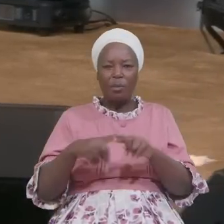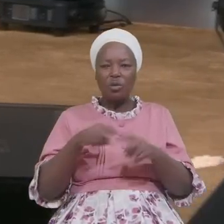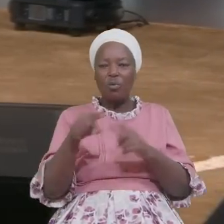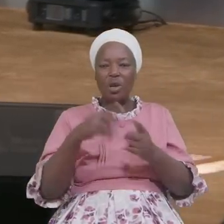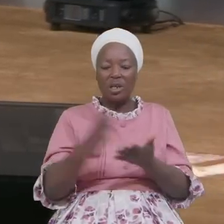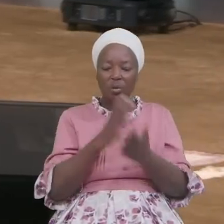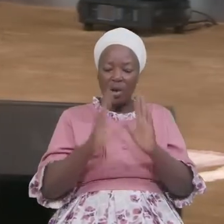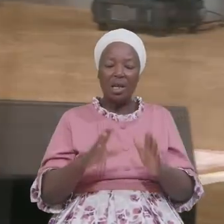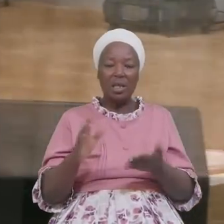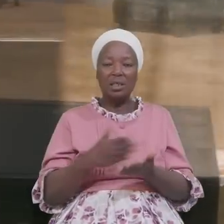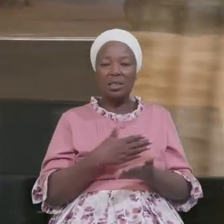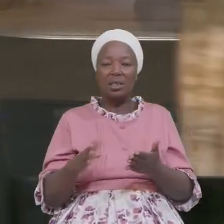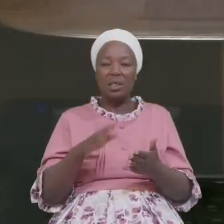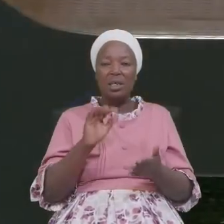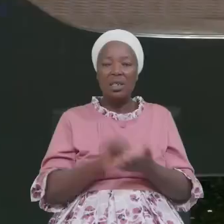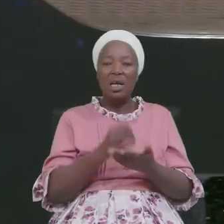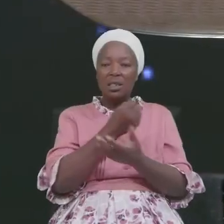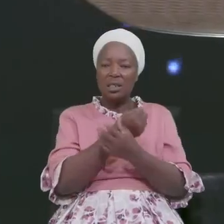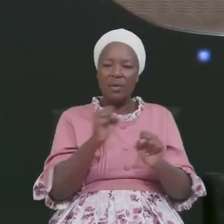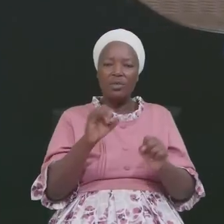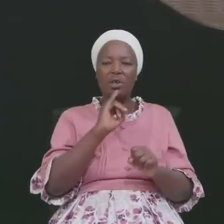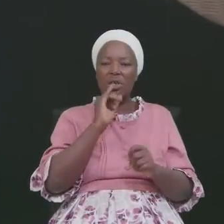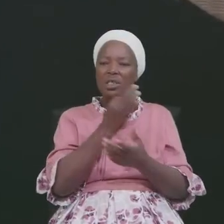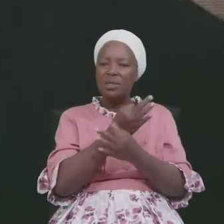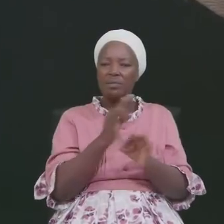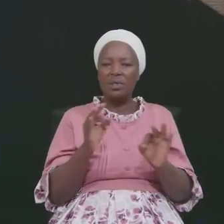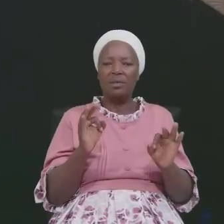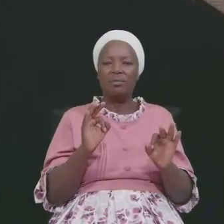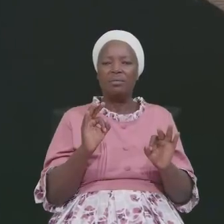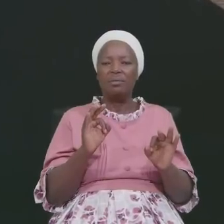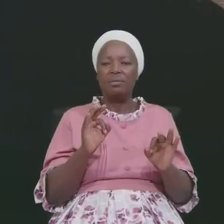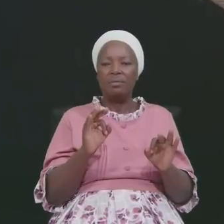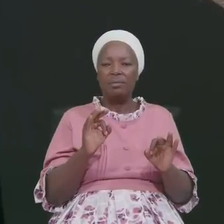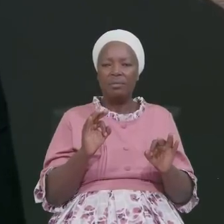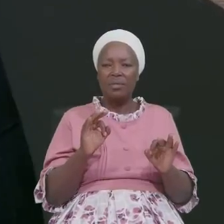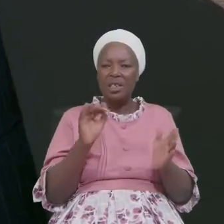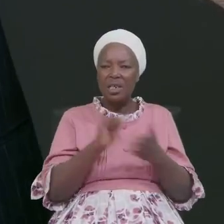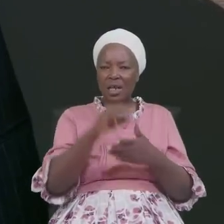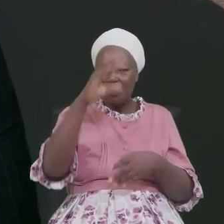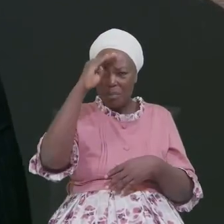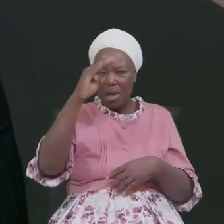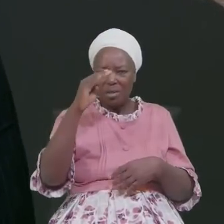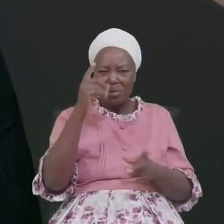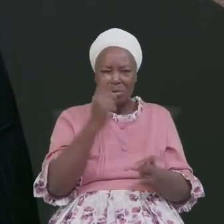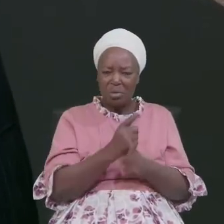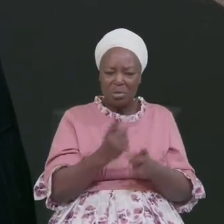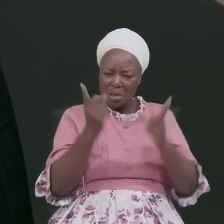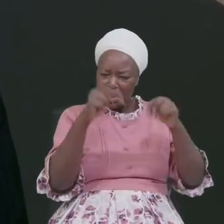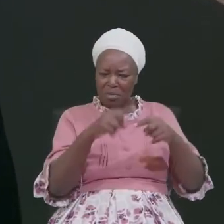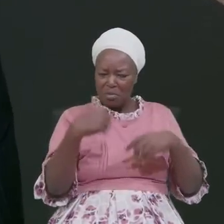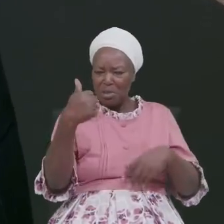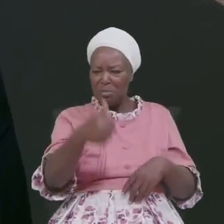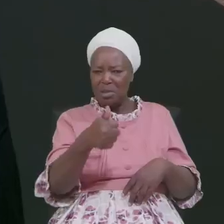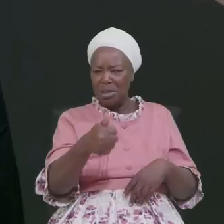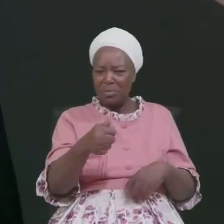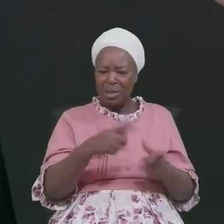singing, salvation is free, that man just came to himself. He